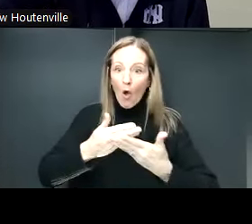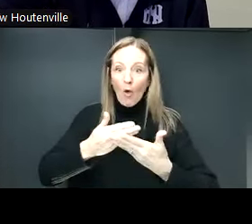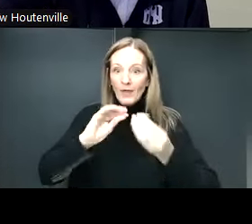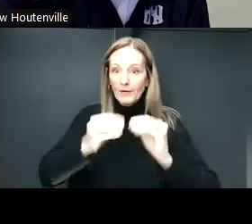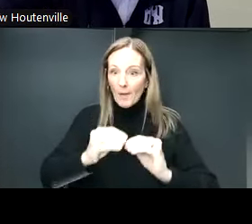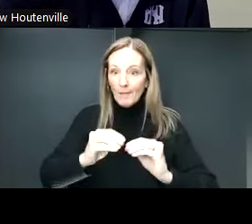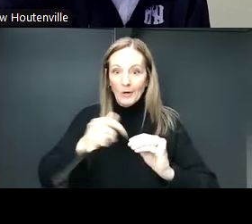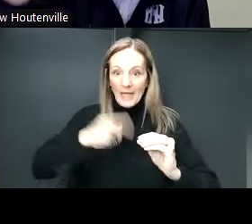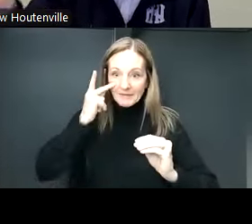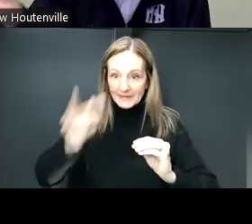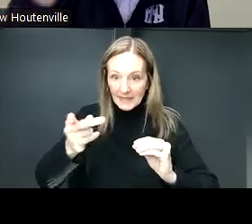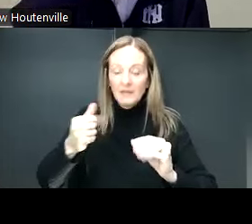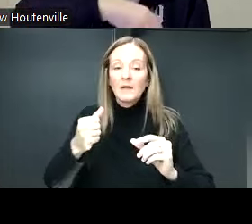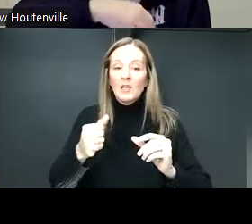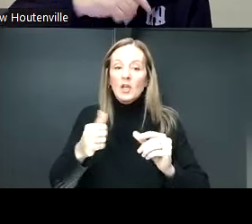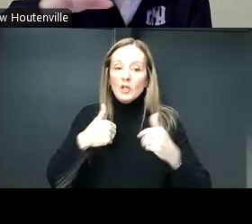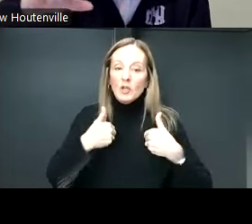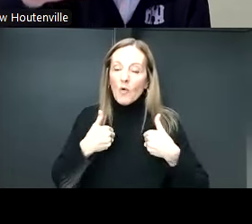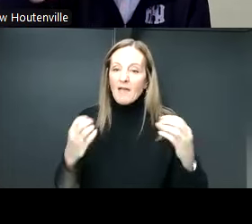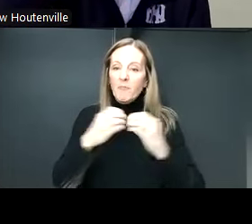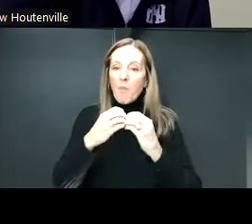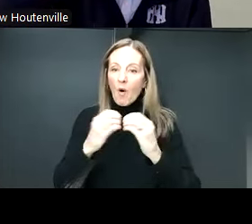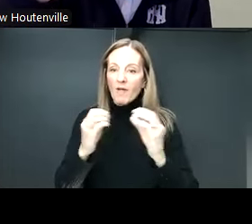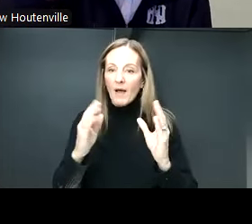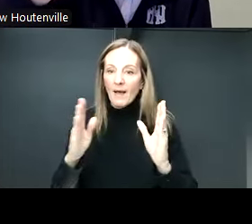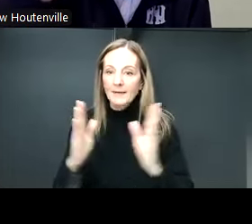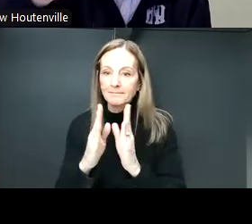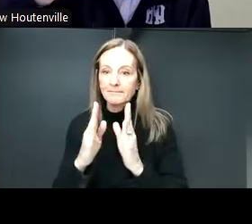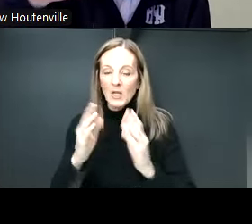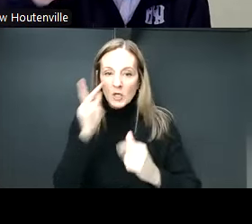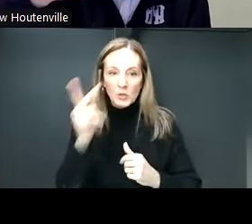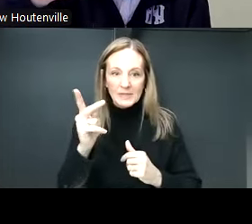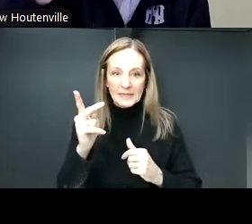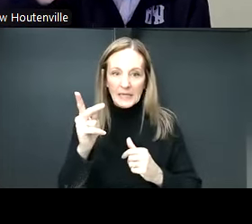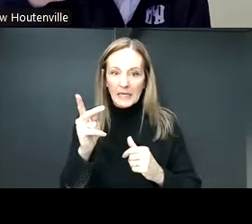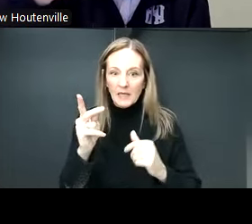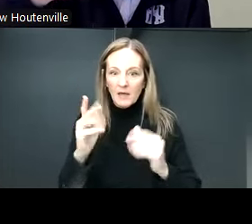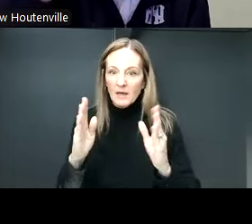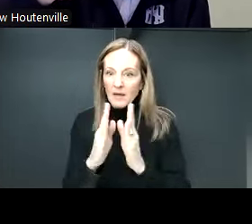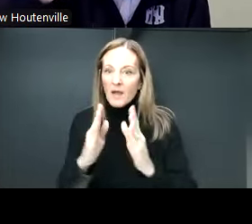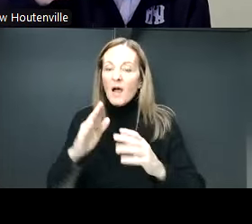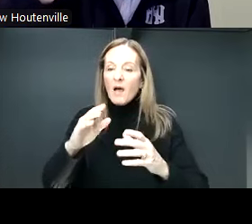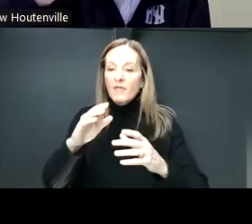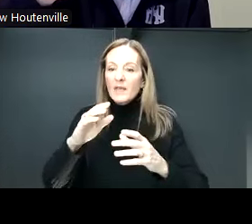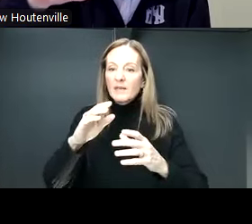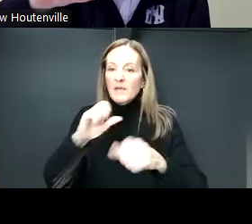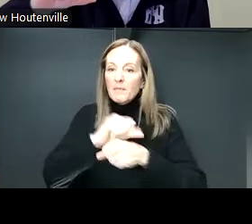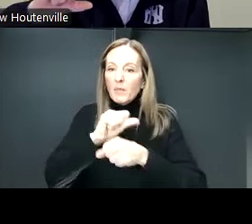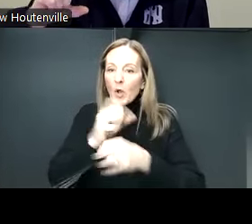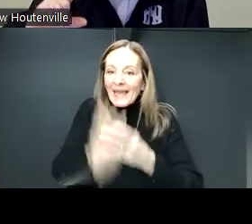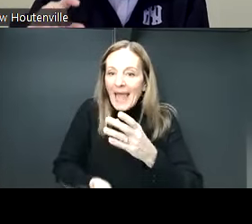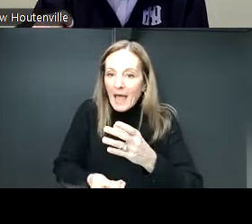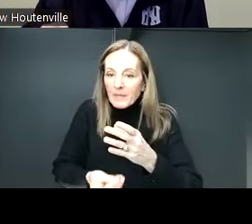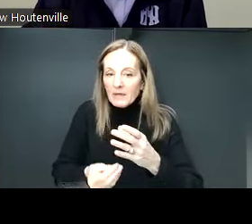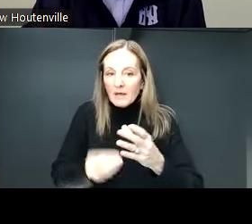see a narrowing. I have other data that goes further back, but you see this narrowing of the employment gap. So the difference between